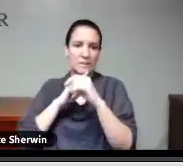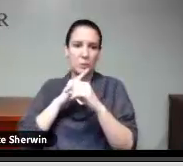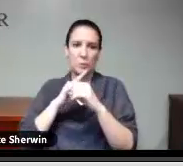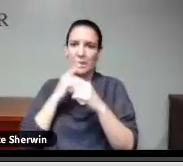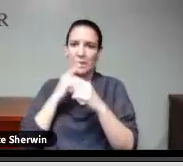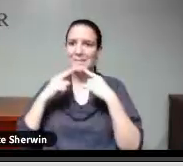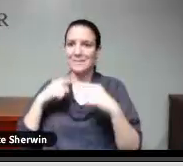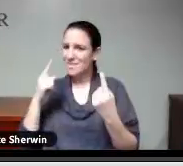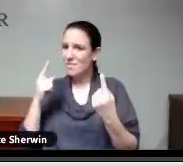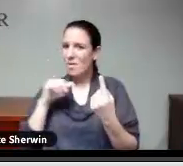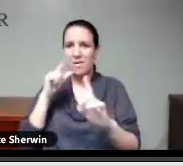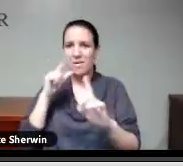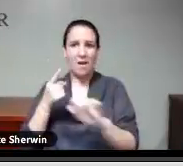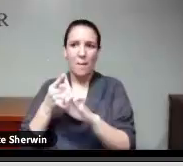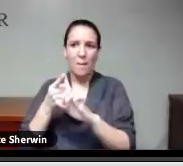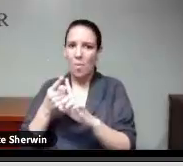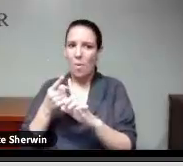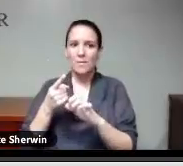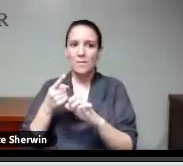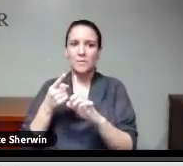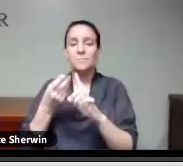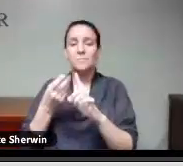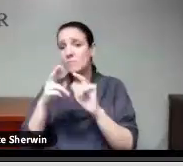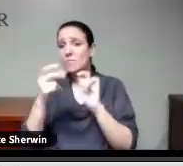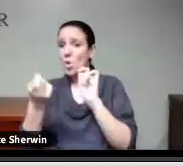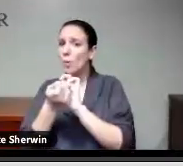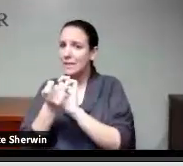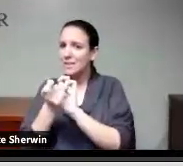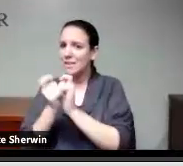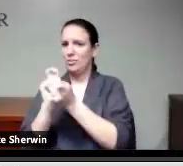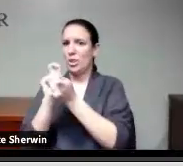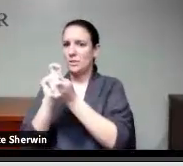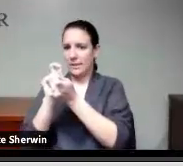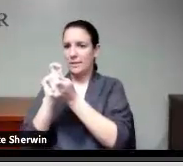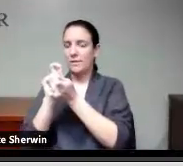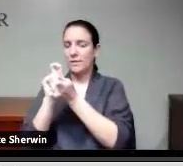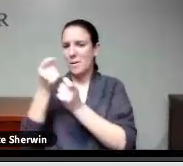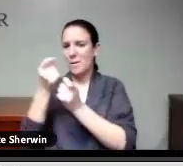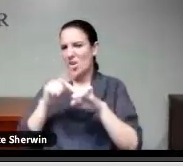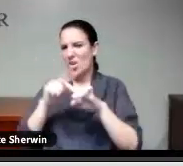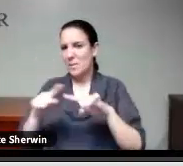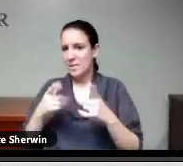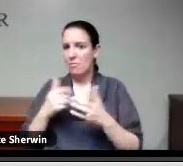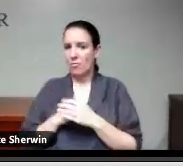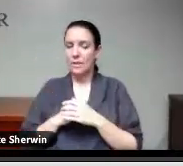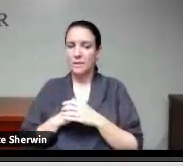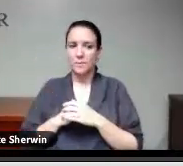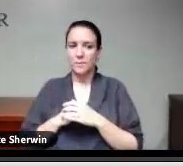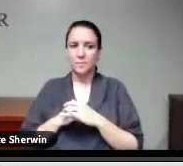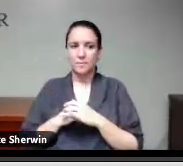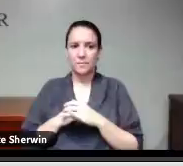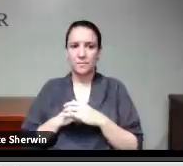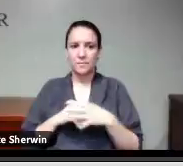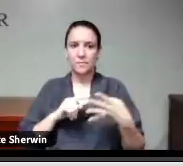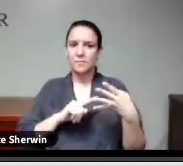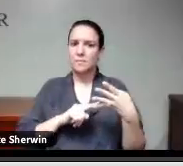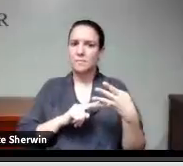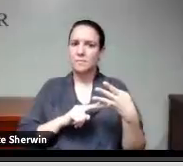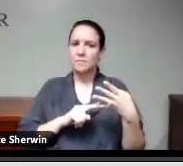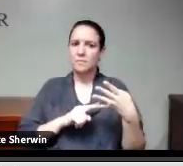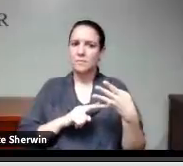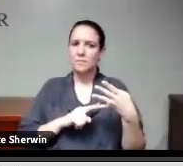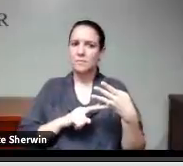on target, or make adjustments and do something that is slightly different or revised in the future. And then what did you learn that could apply